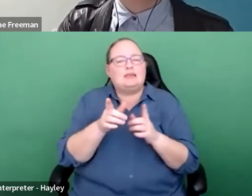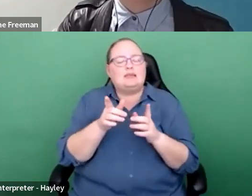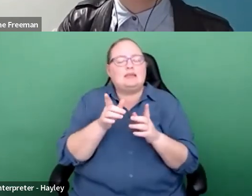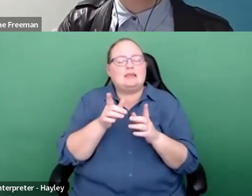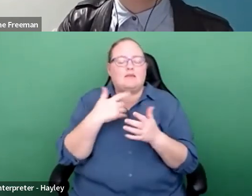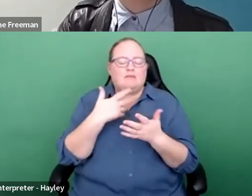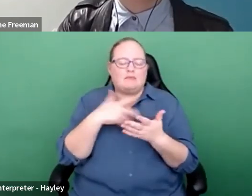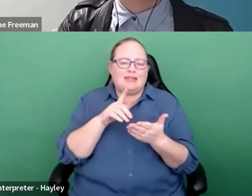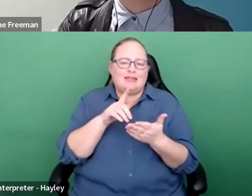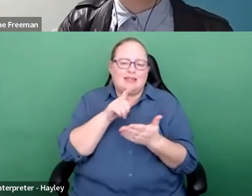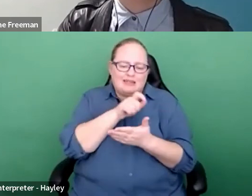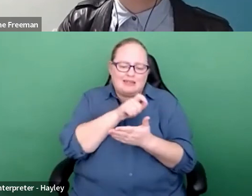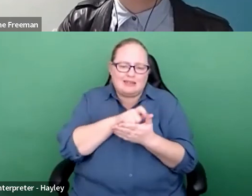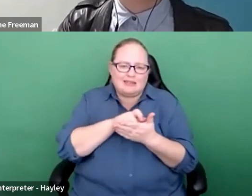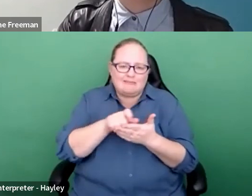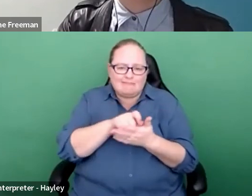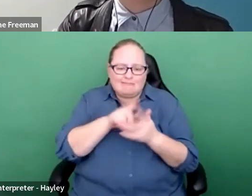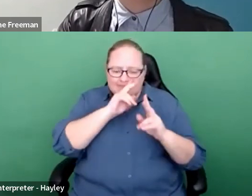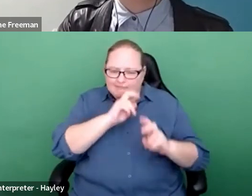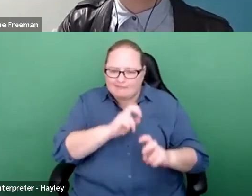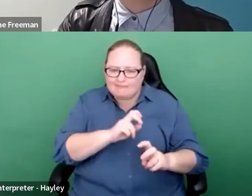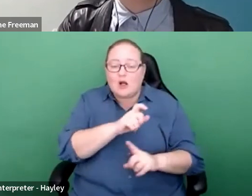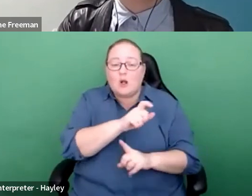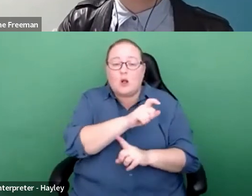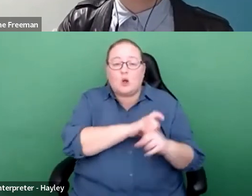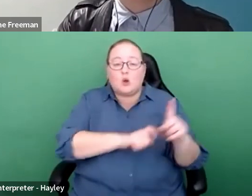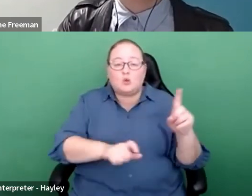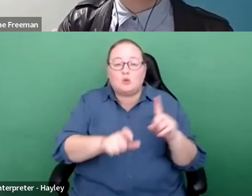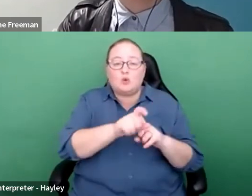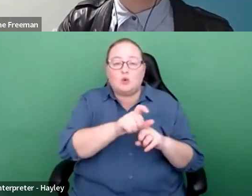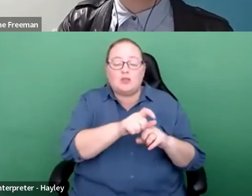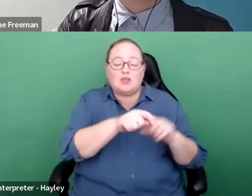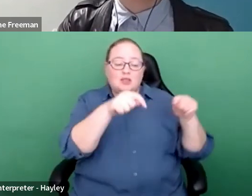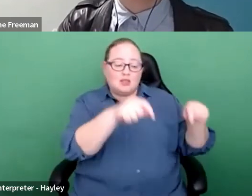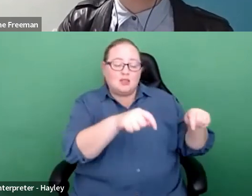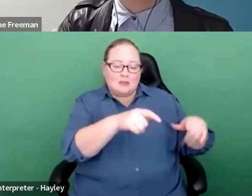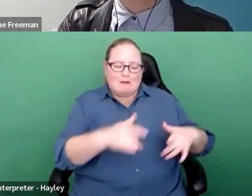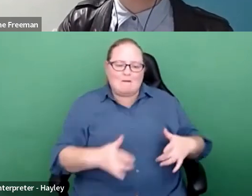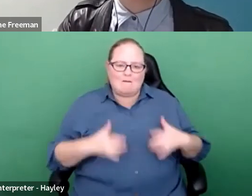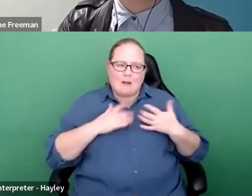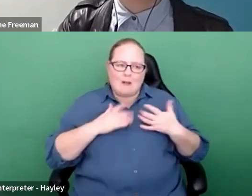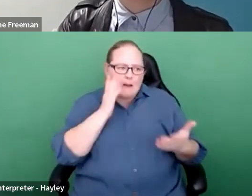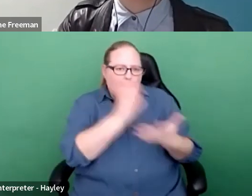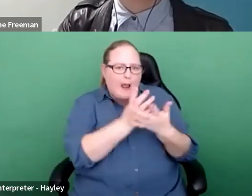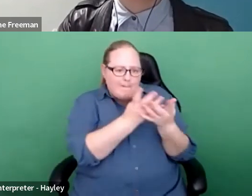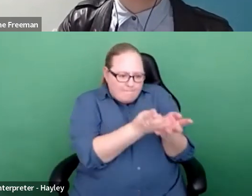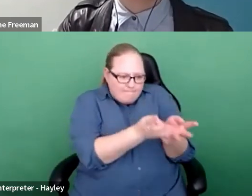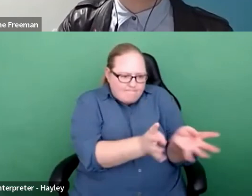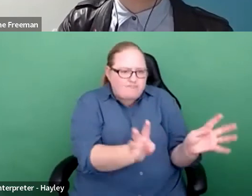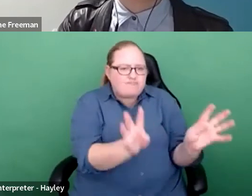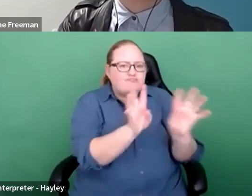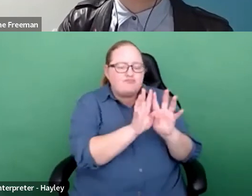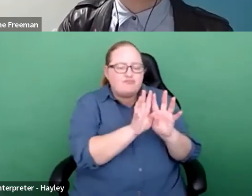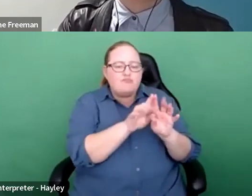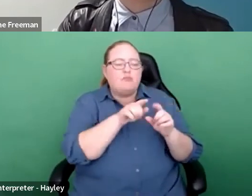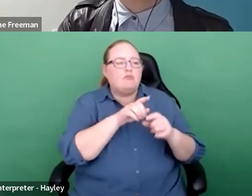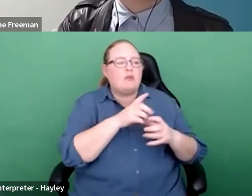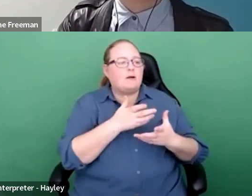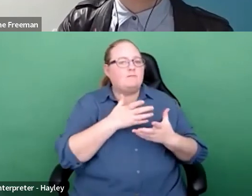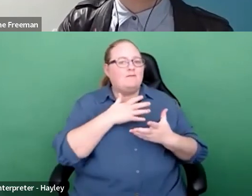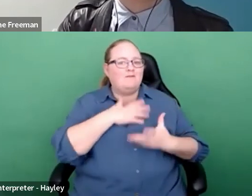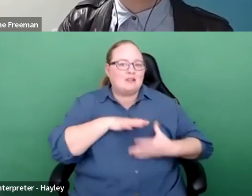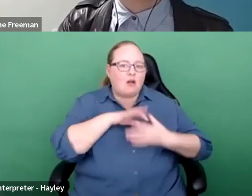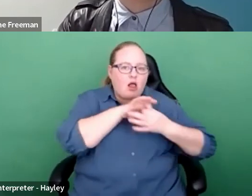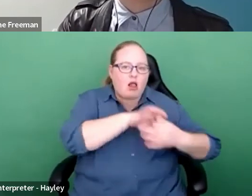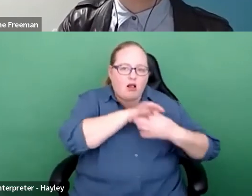well, where the community in that sense felt much more physical in the council estate, also because it was a space where the garden became a very explicit site